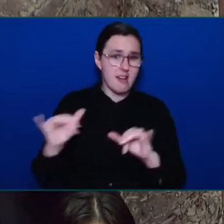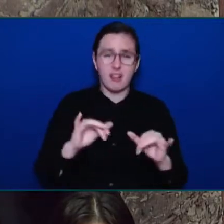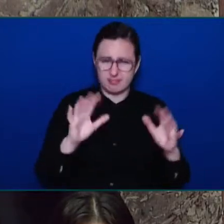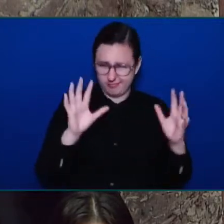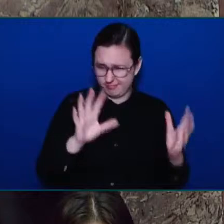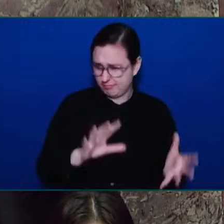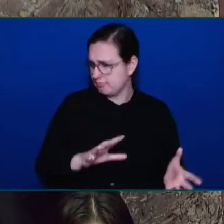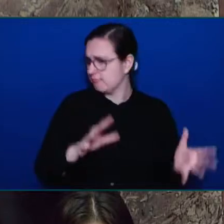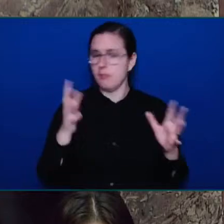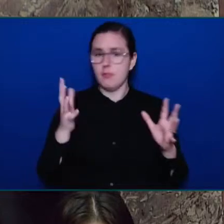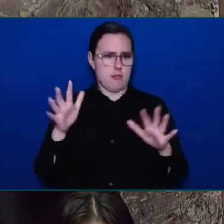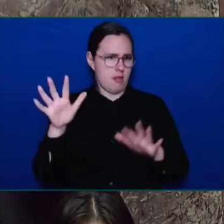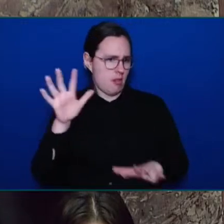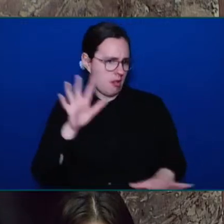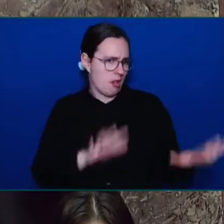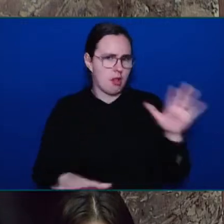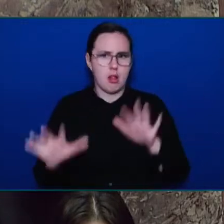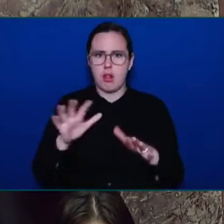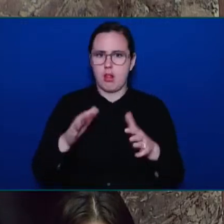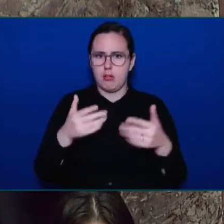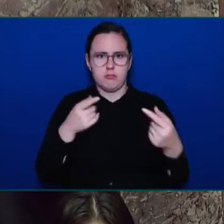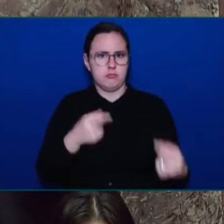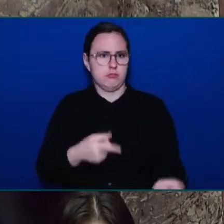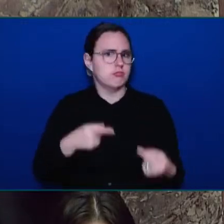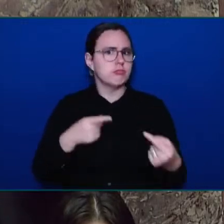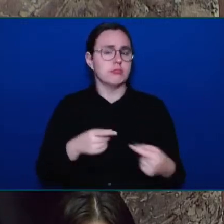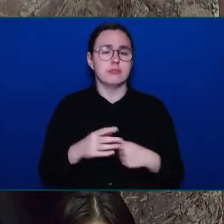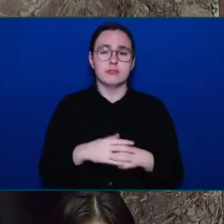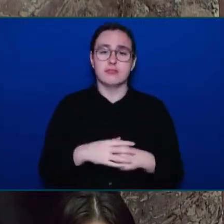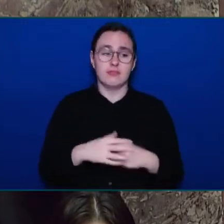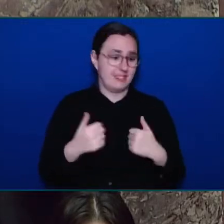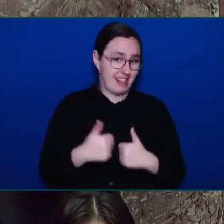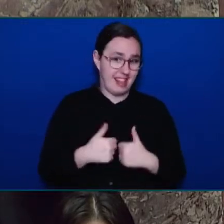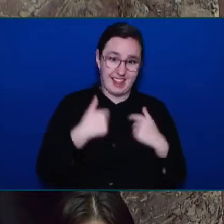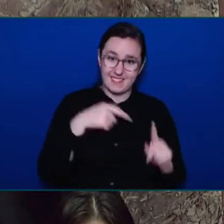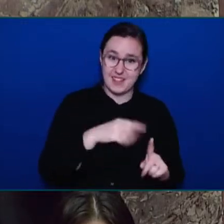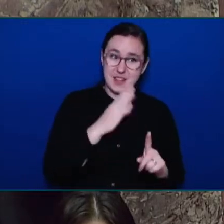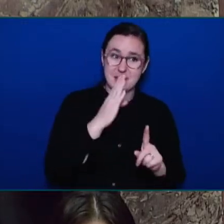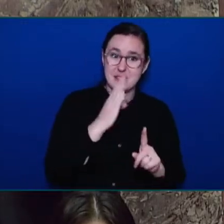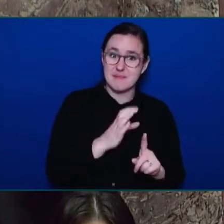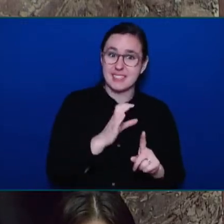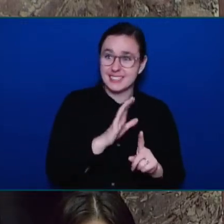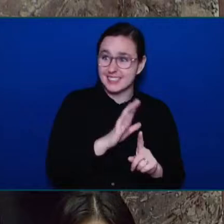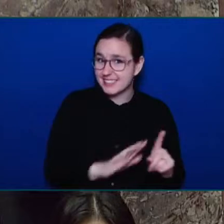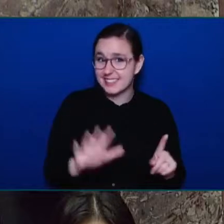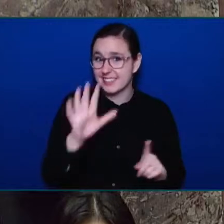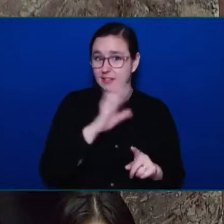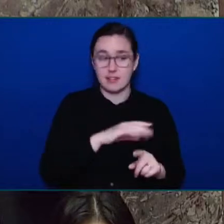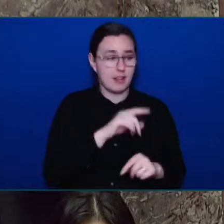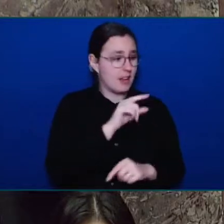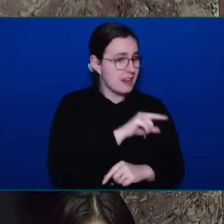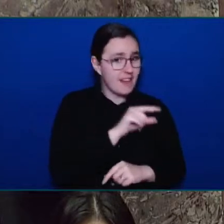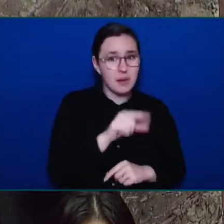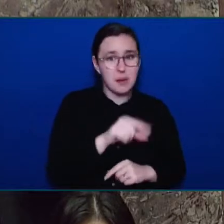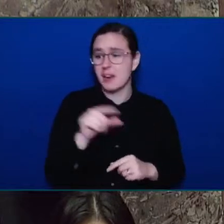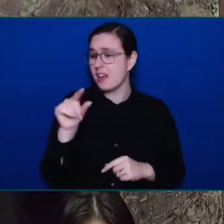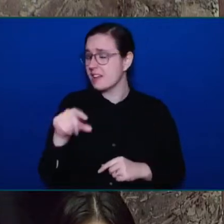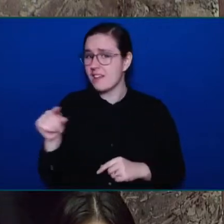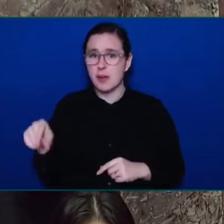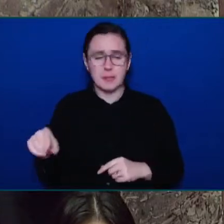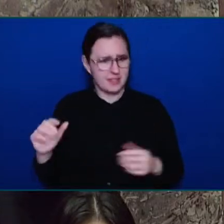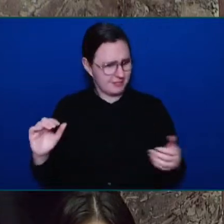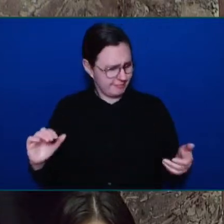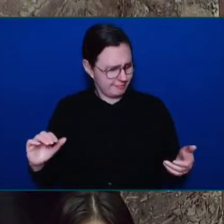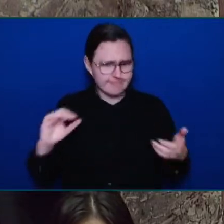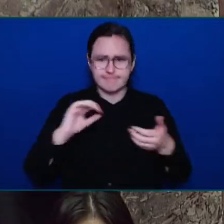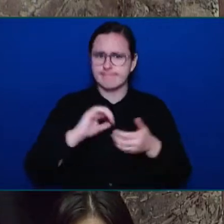say, members of the opposition, we came together and did exceptional things together on surgeries, on